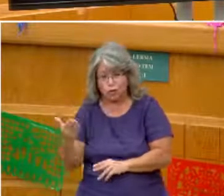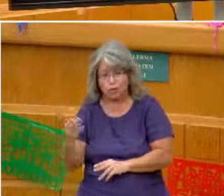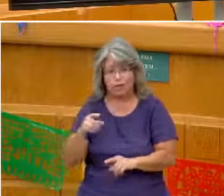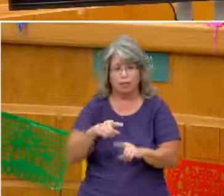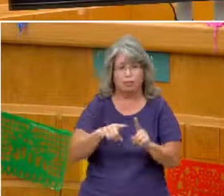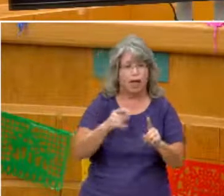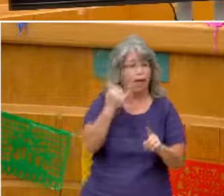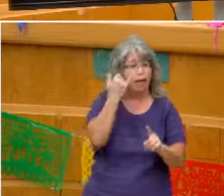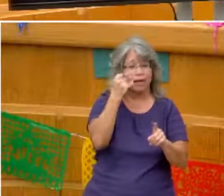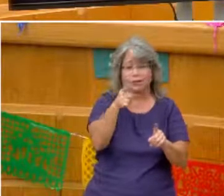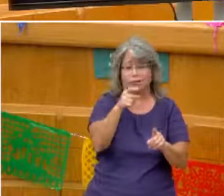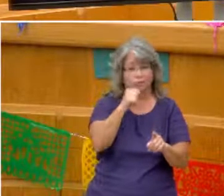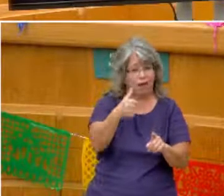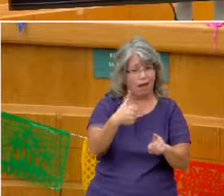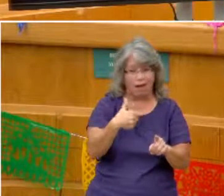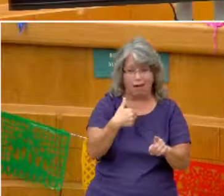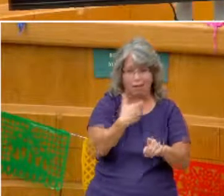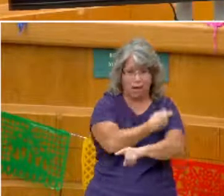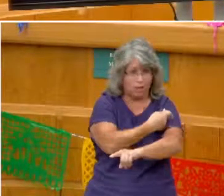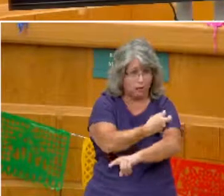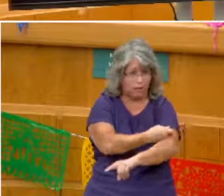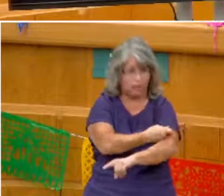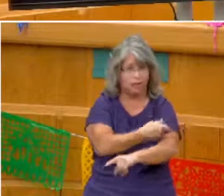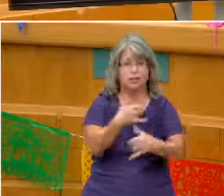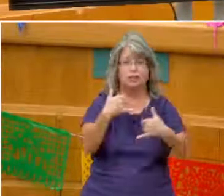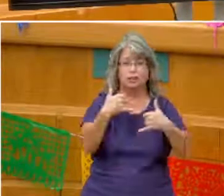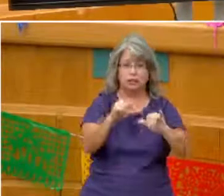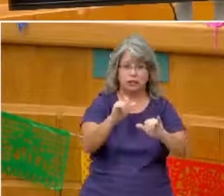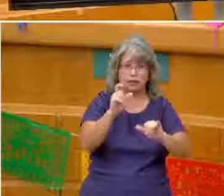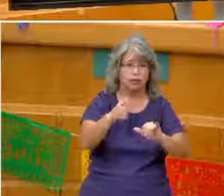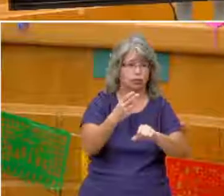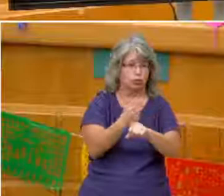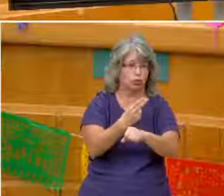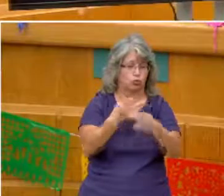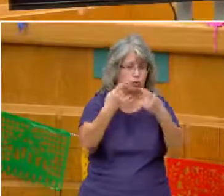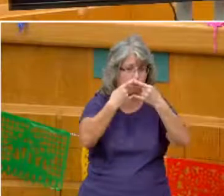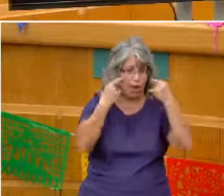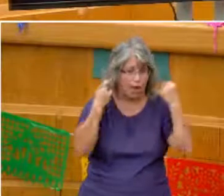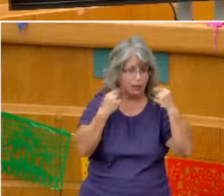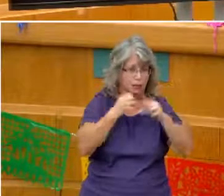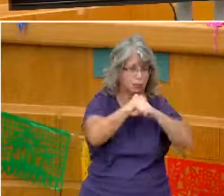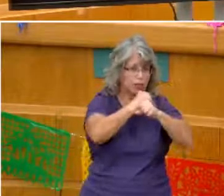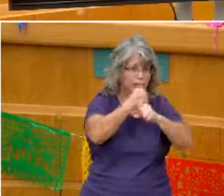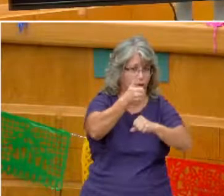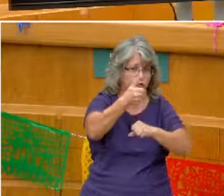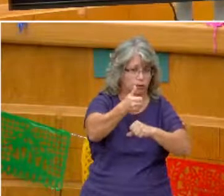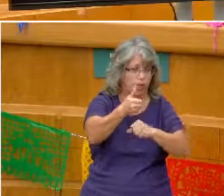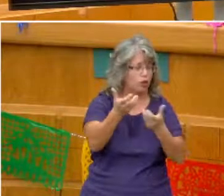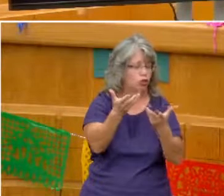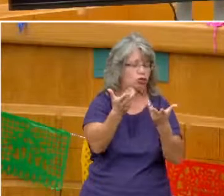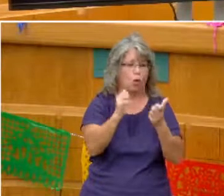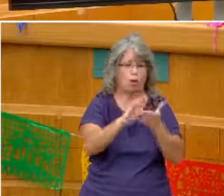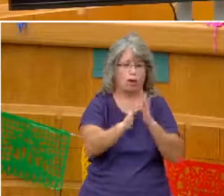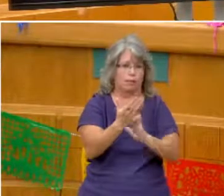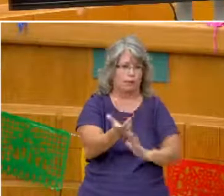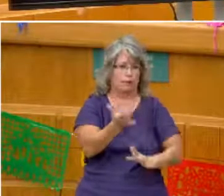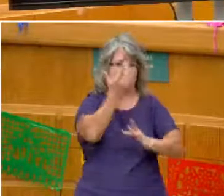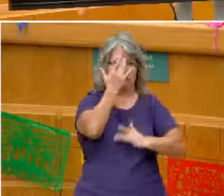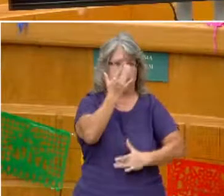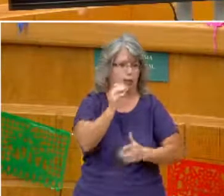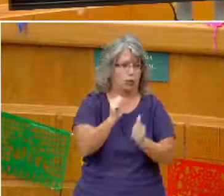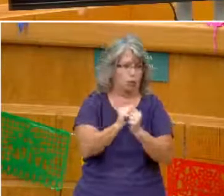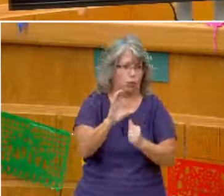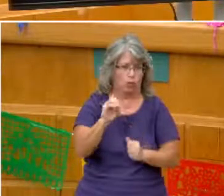still need to wear your mask, protect yourself. You don't want to pick up COVID-19. So if you do plan on having an